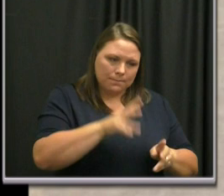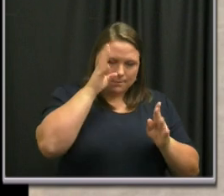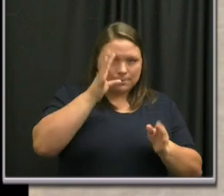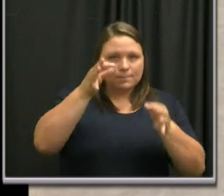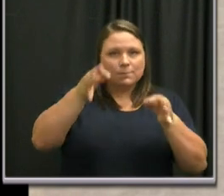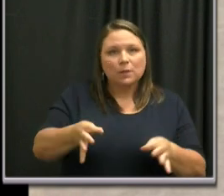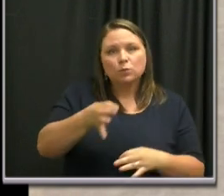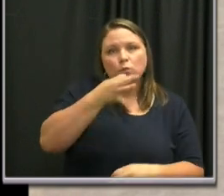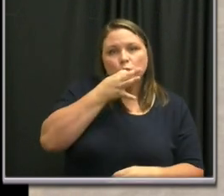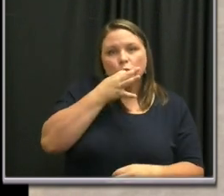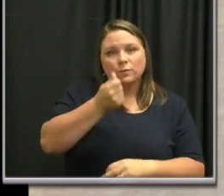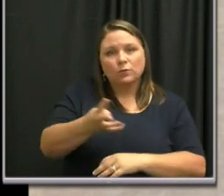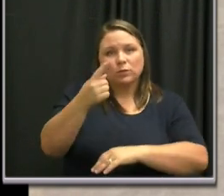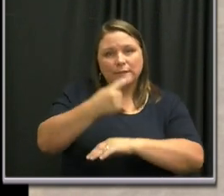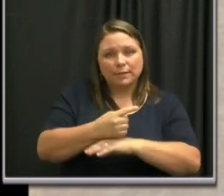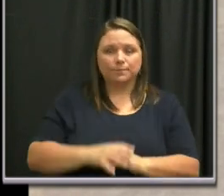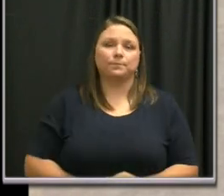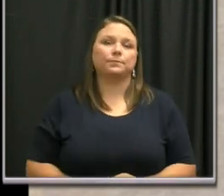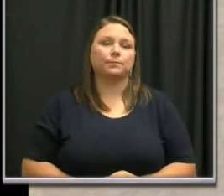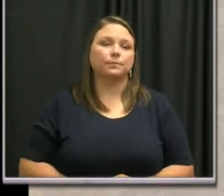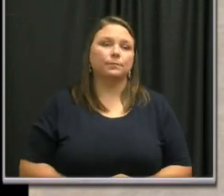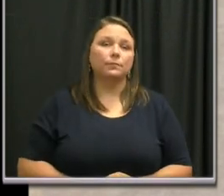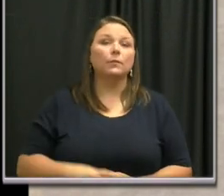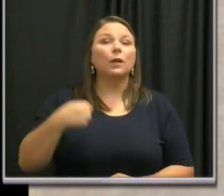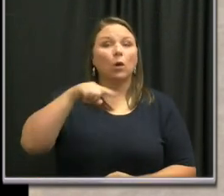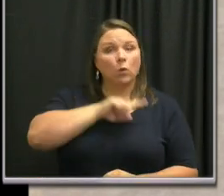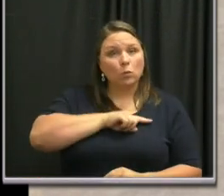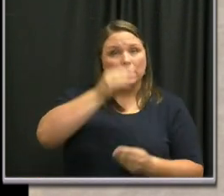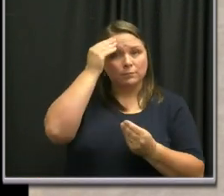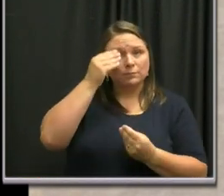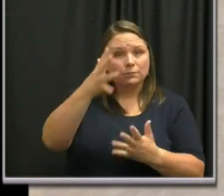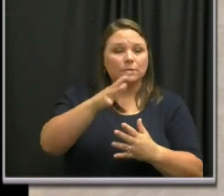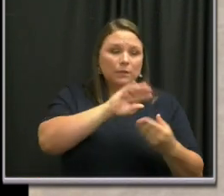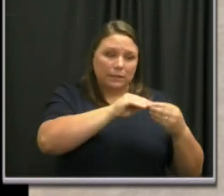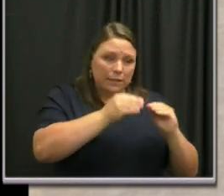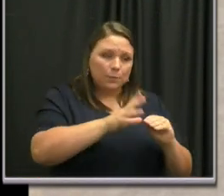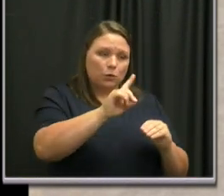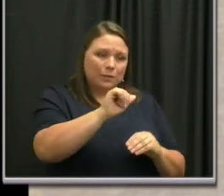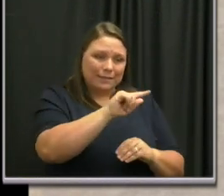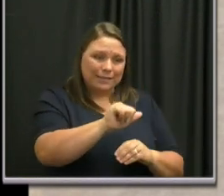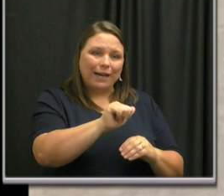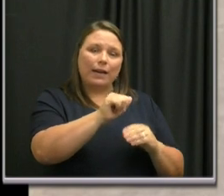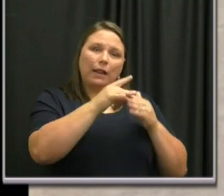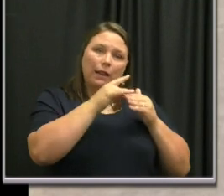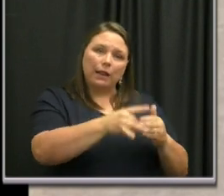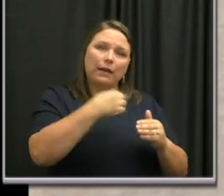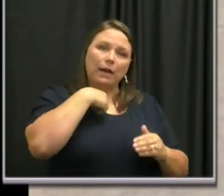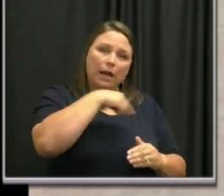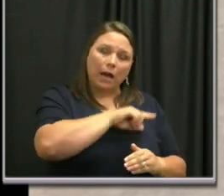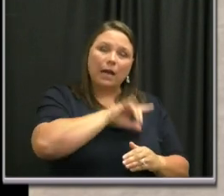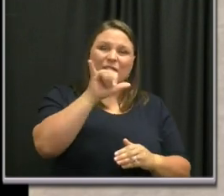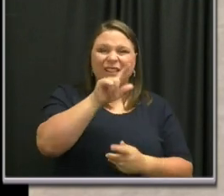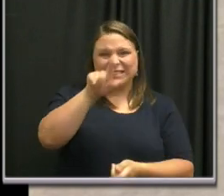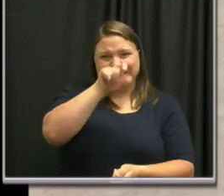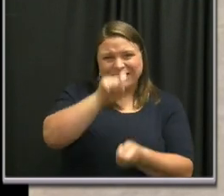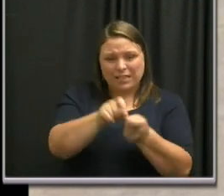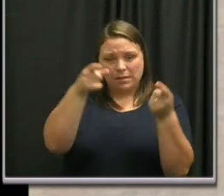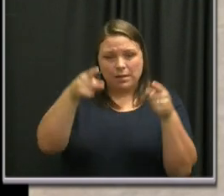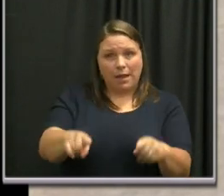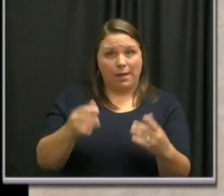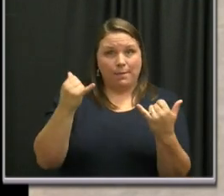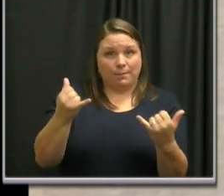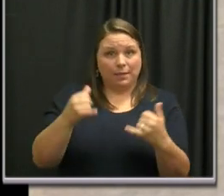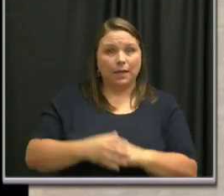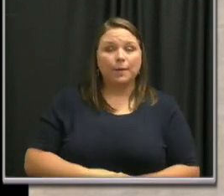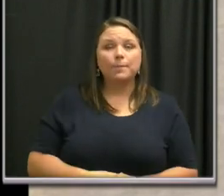days. Now, we've said from the start that the data will drive our decision, and that's exactly what we're doing here today.